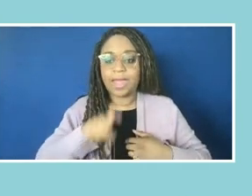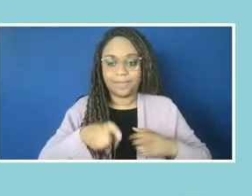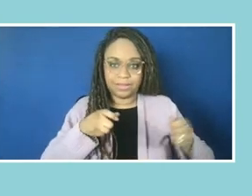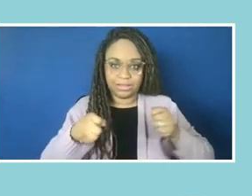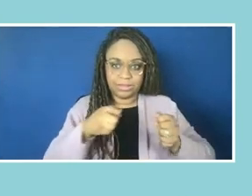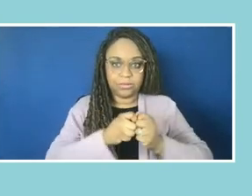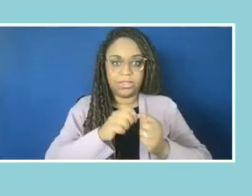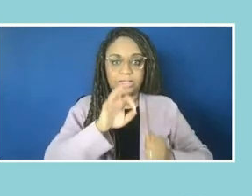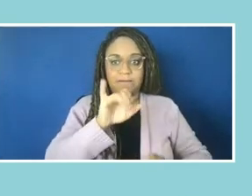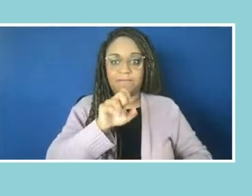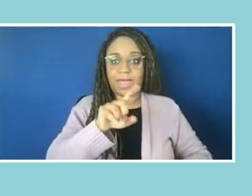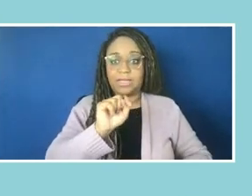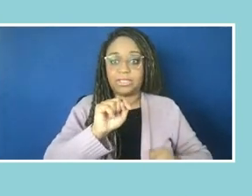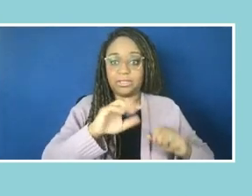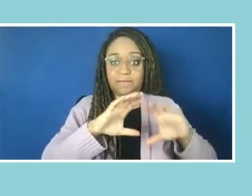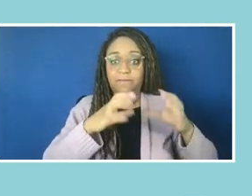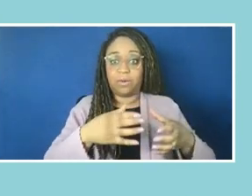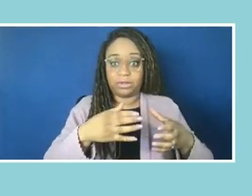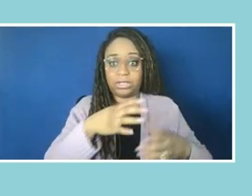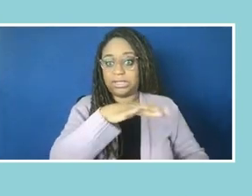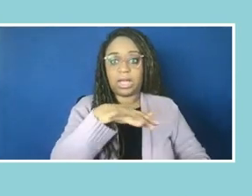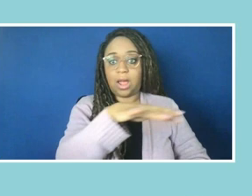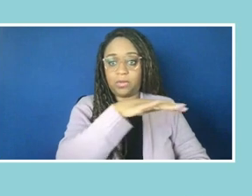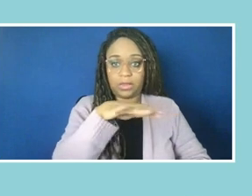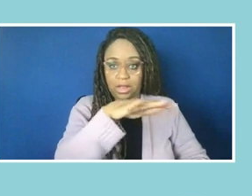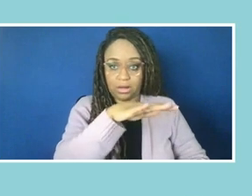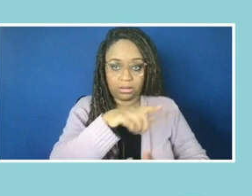there in the streets that are basically